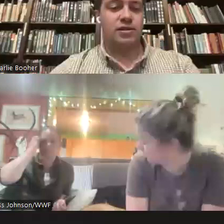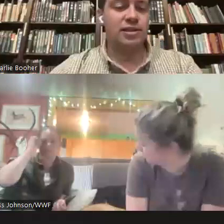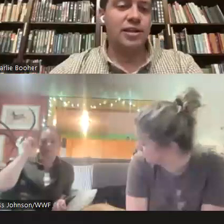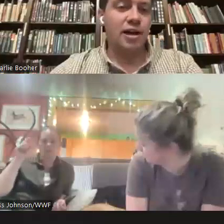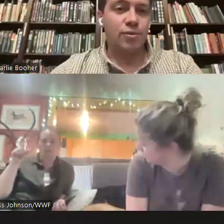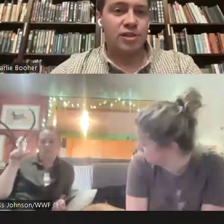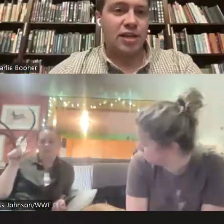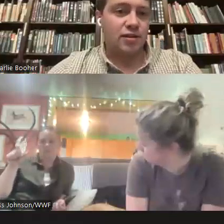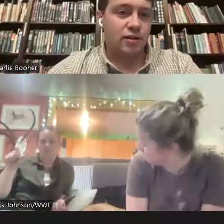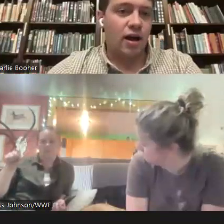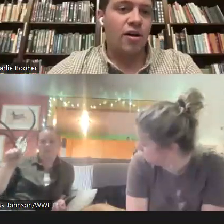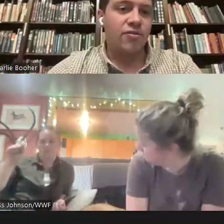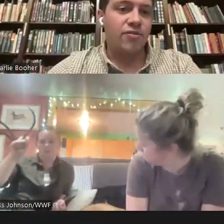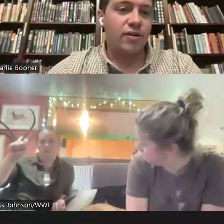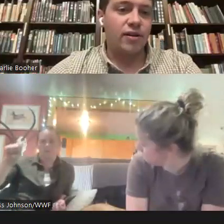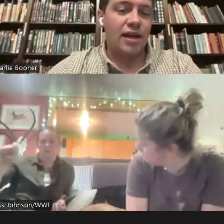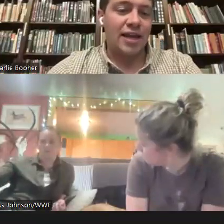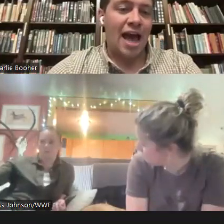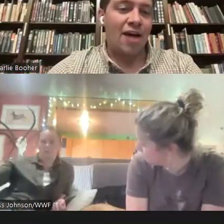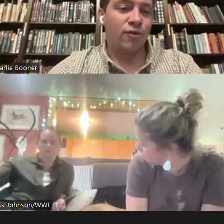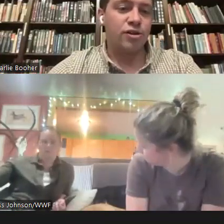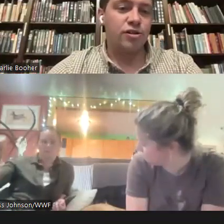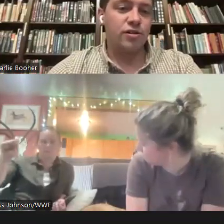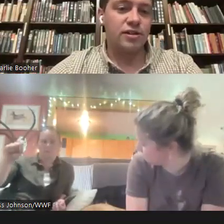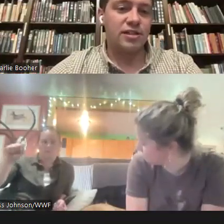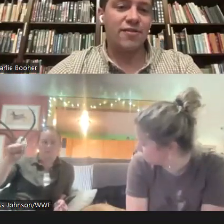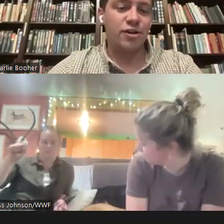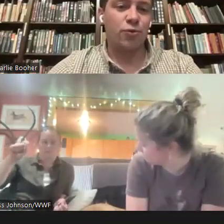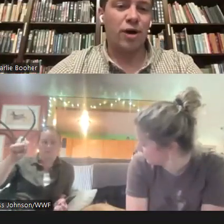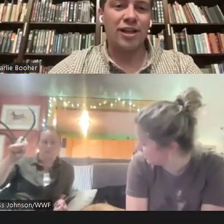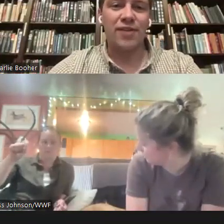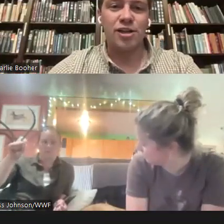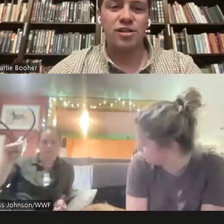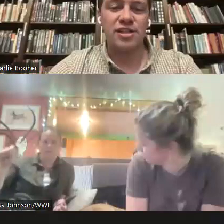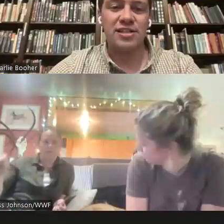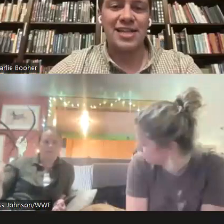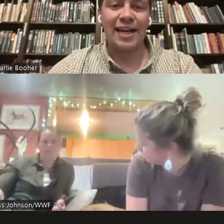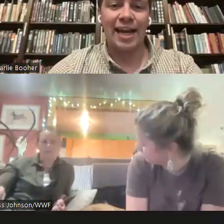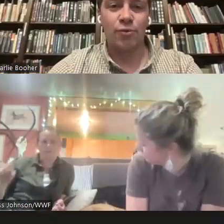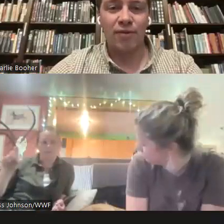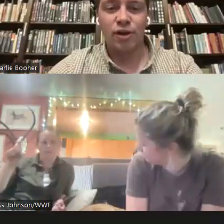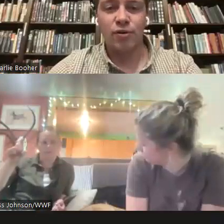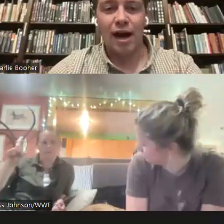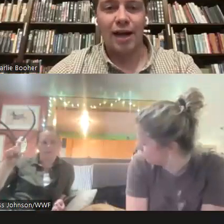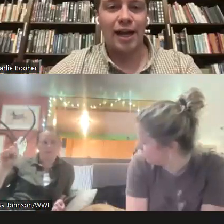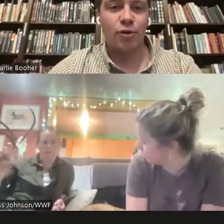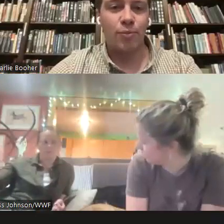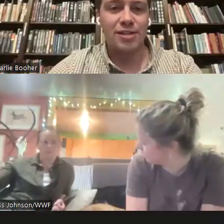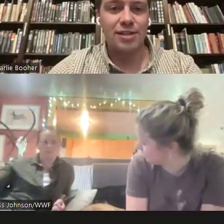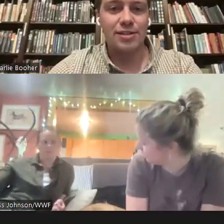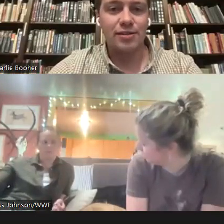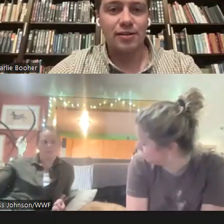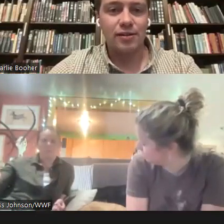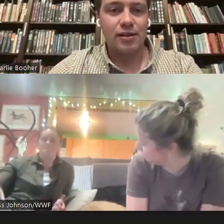up 69% of the average state Fish and Wildlife Agency's dedicated revenue on an